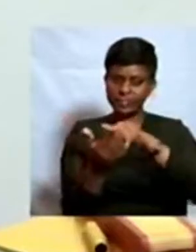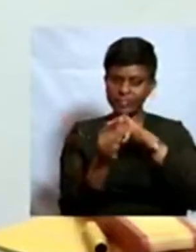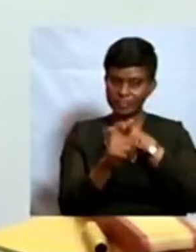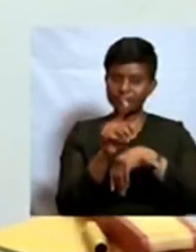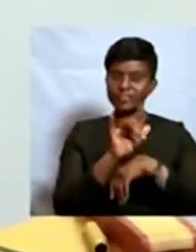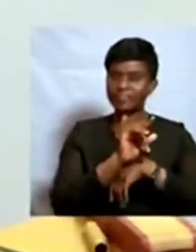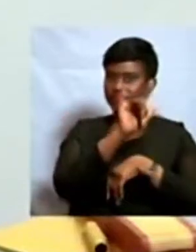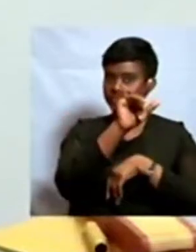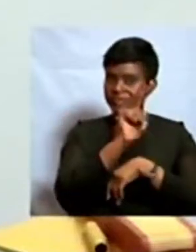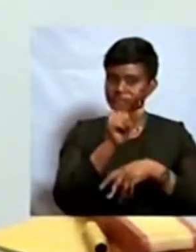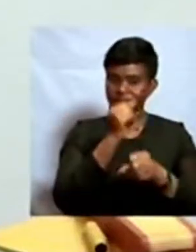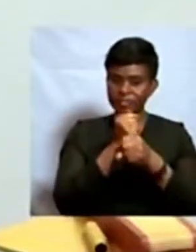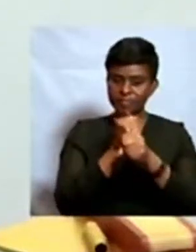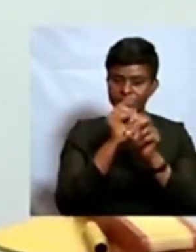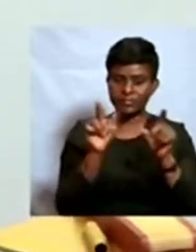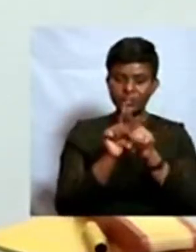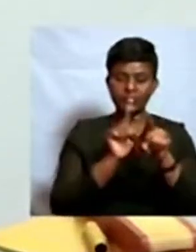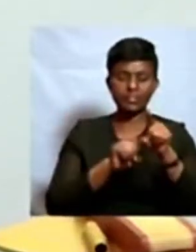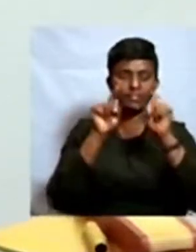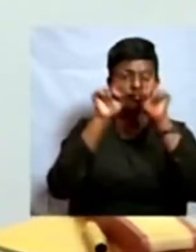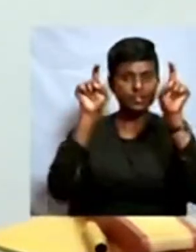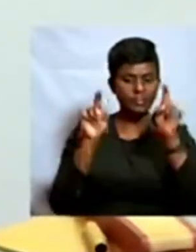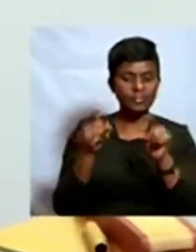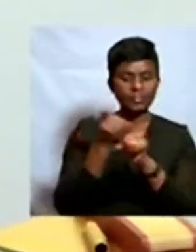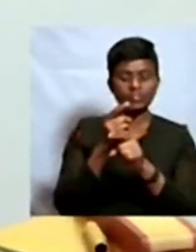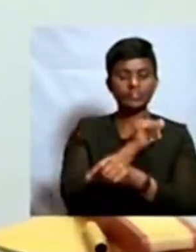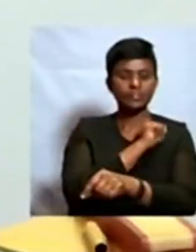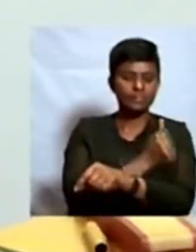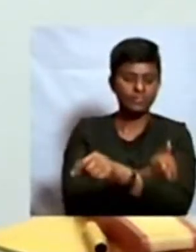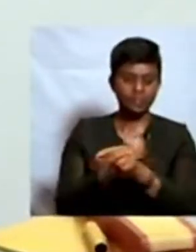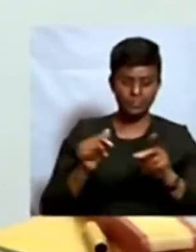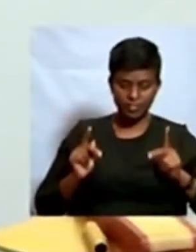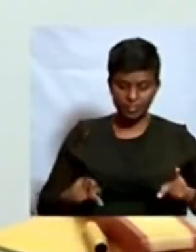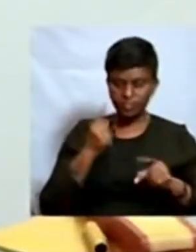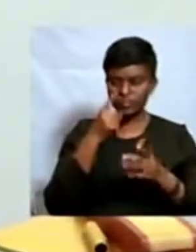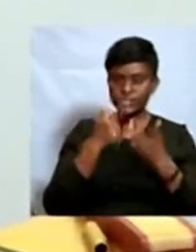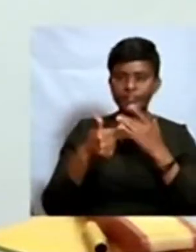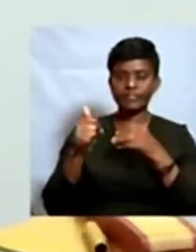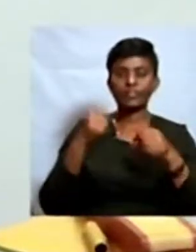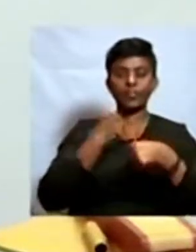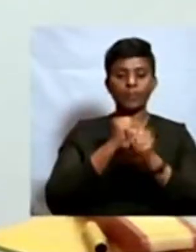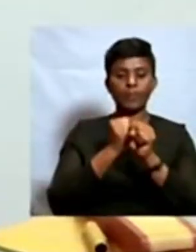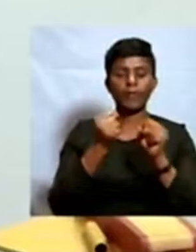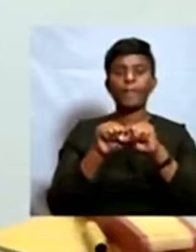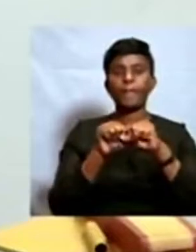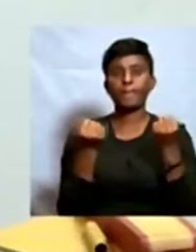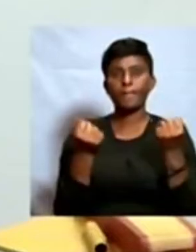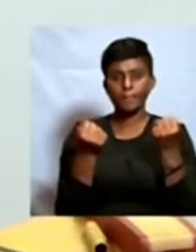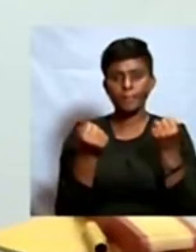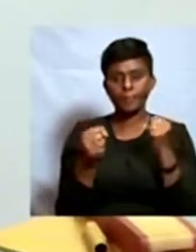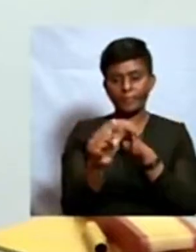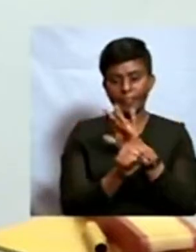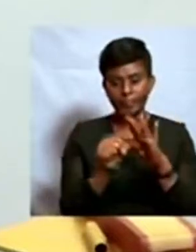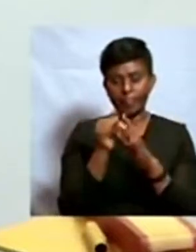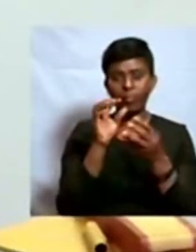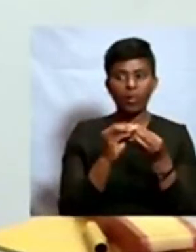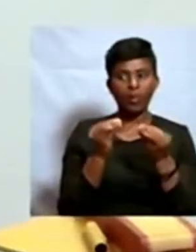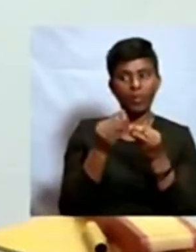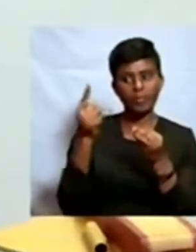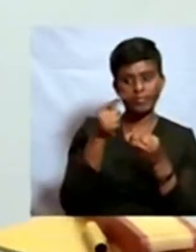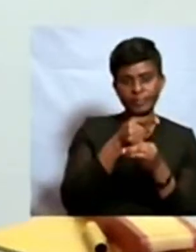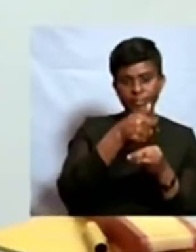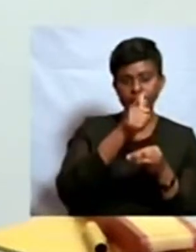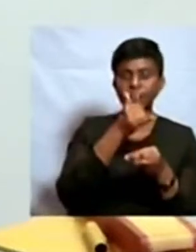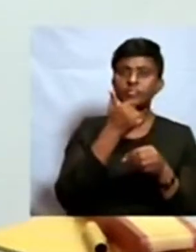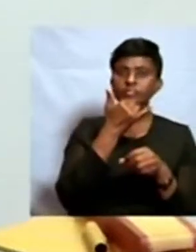aerodrome operator is not certified by the authority. A person who contravenes subsection 1 commits an offense